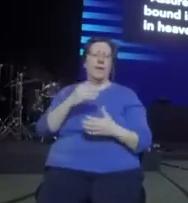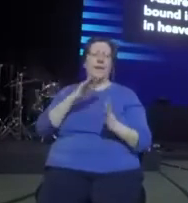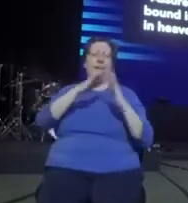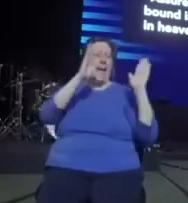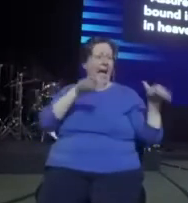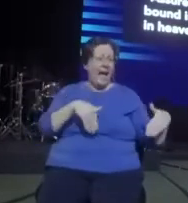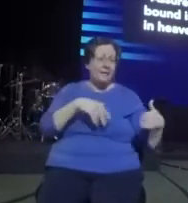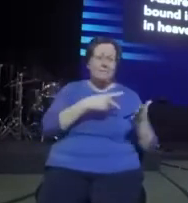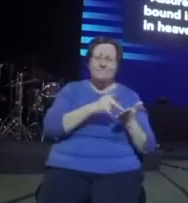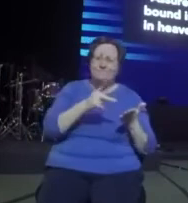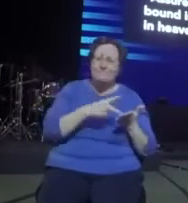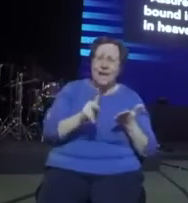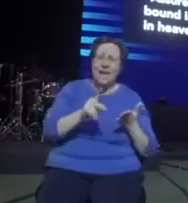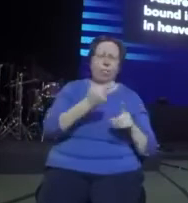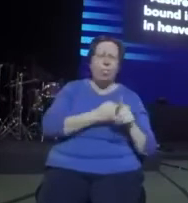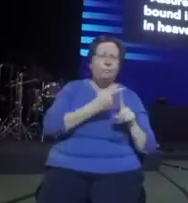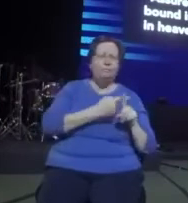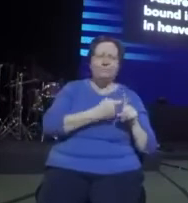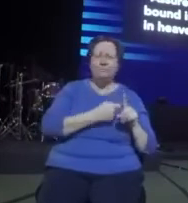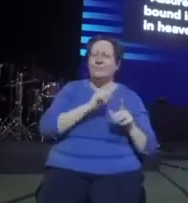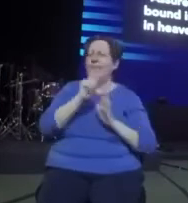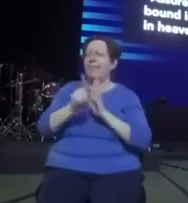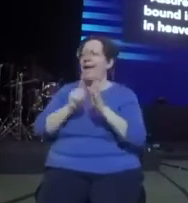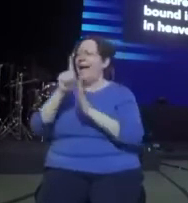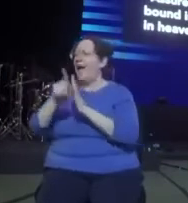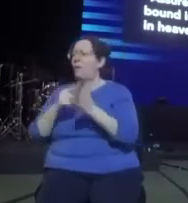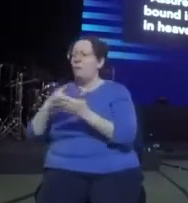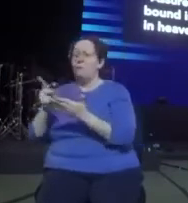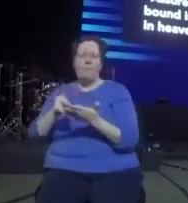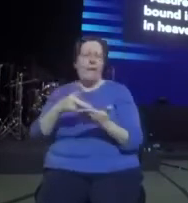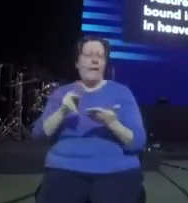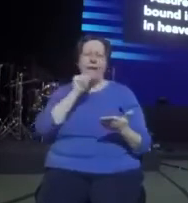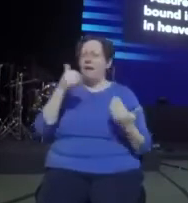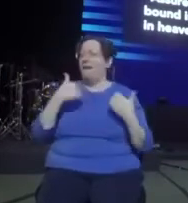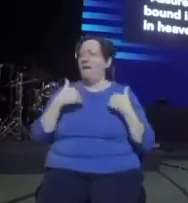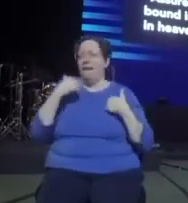payment, the hourly wage that you're not going to get for